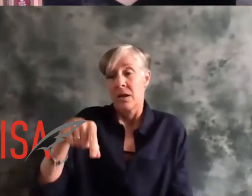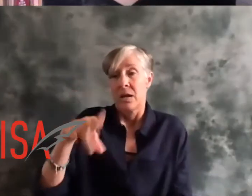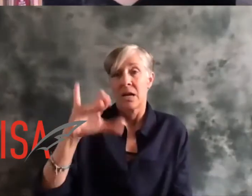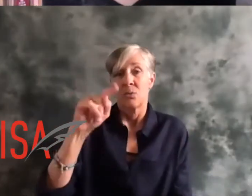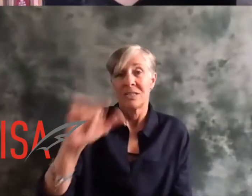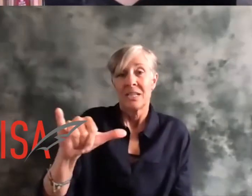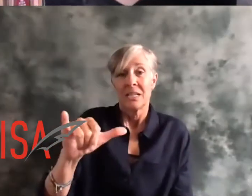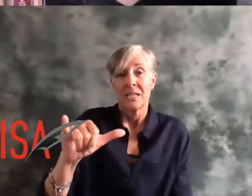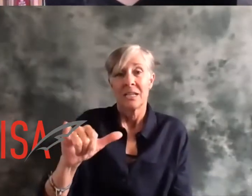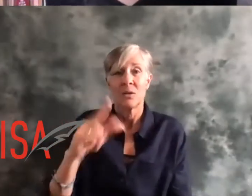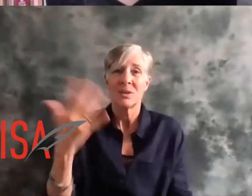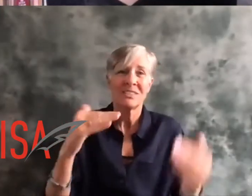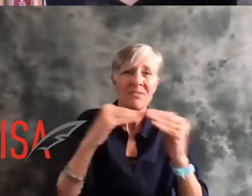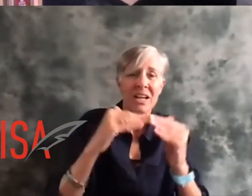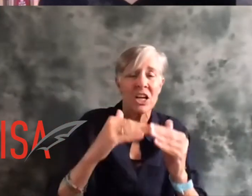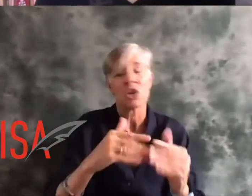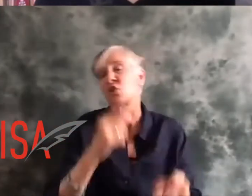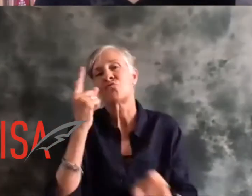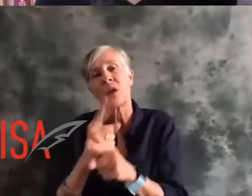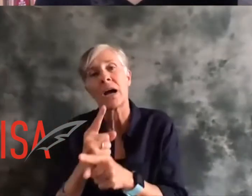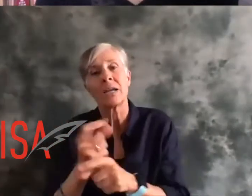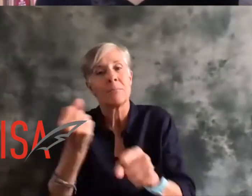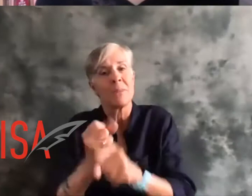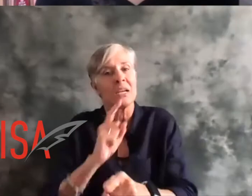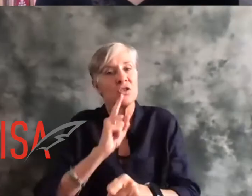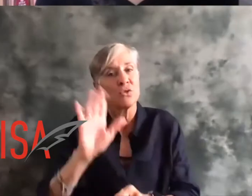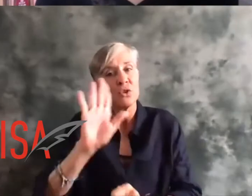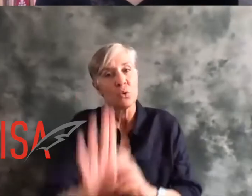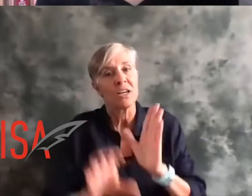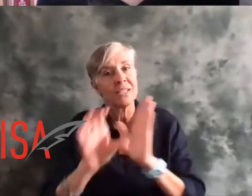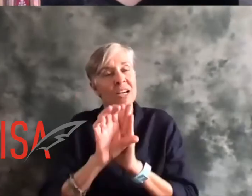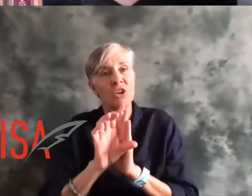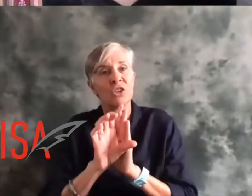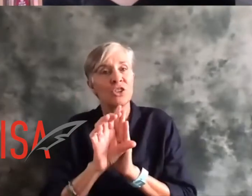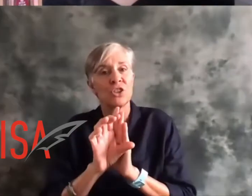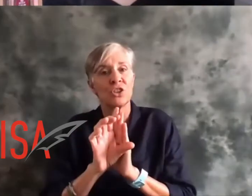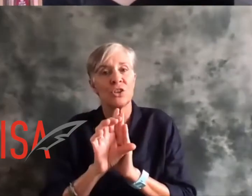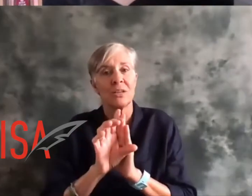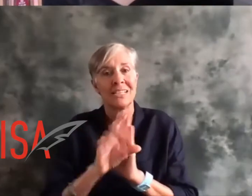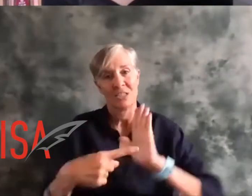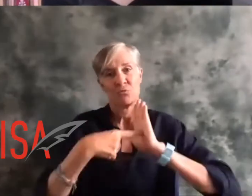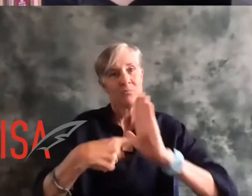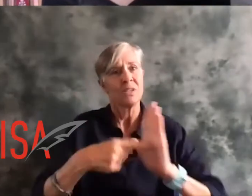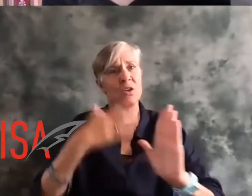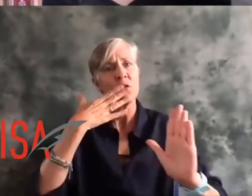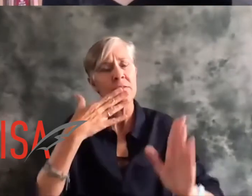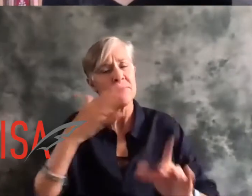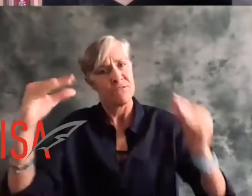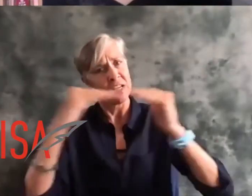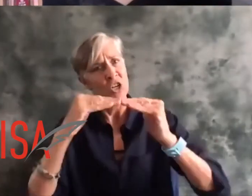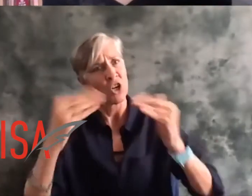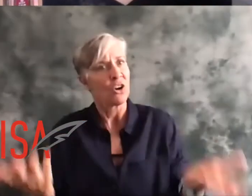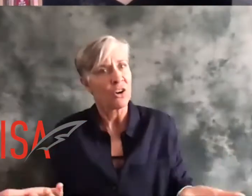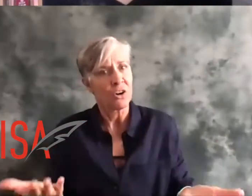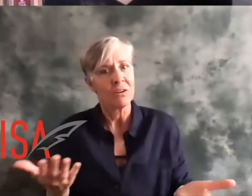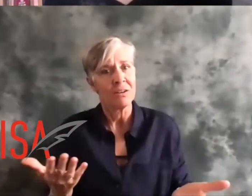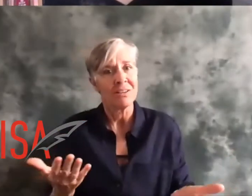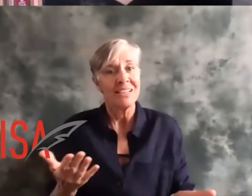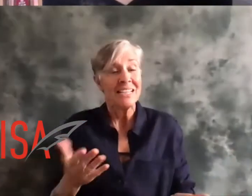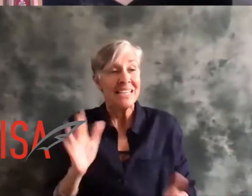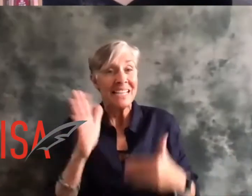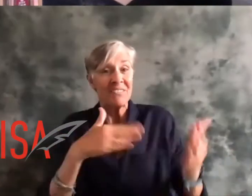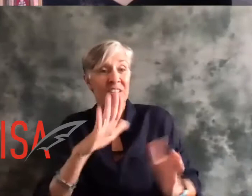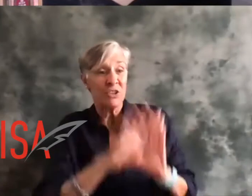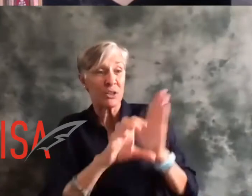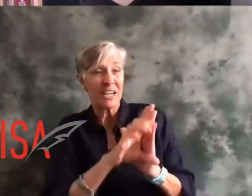what's fair, what's just, is ensuring that your character is depicted fairly. And even your unlikable